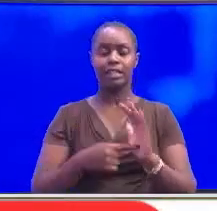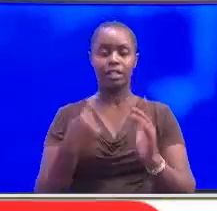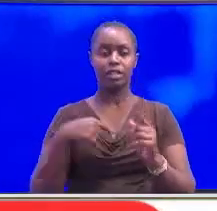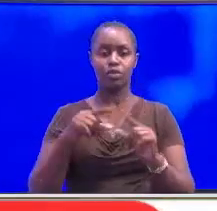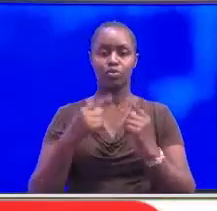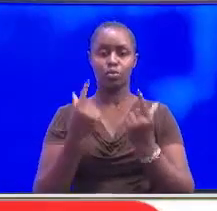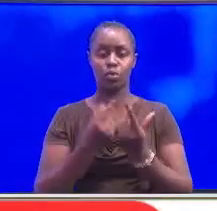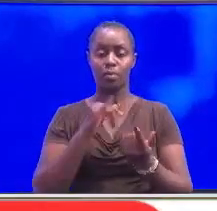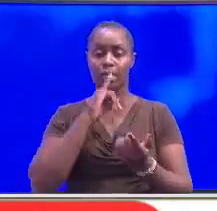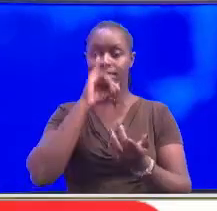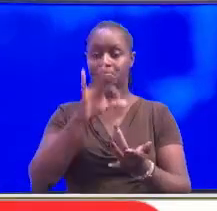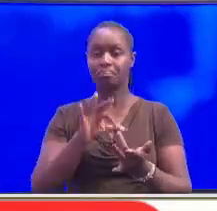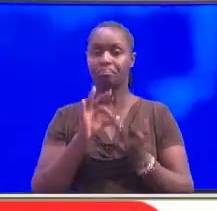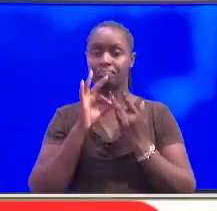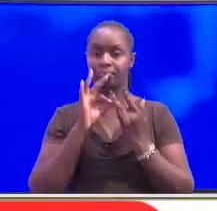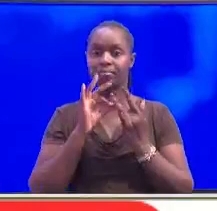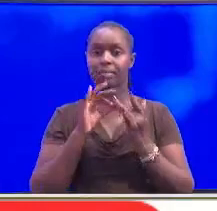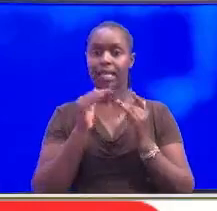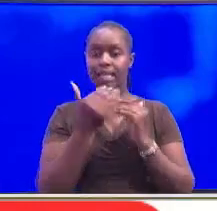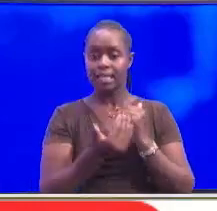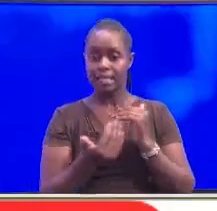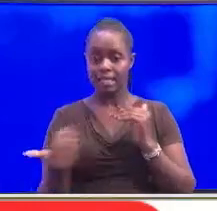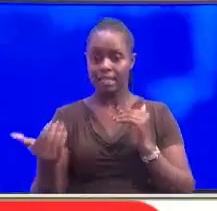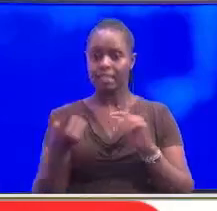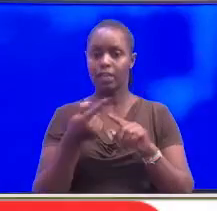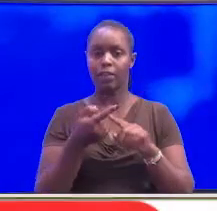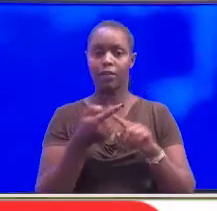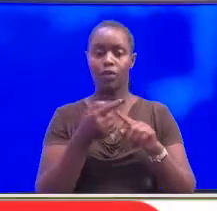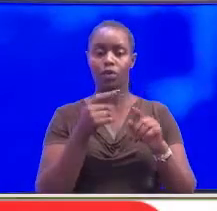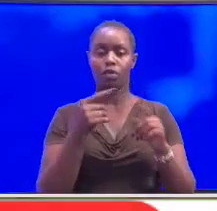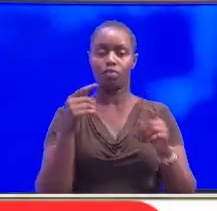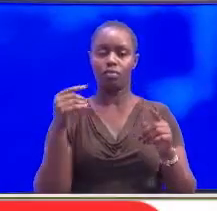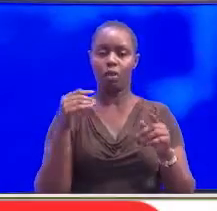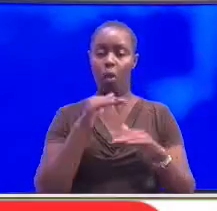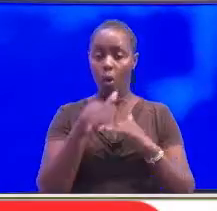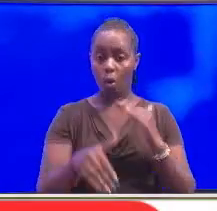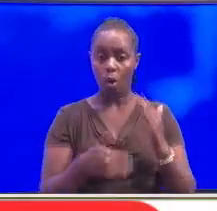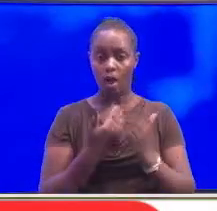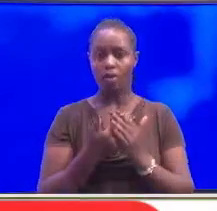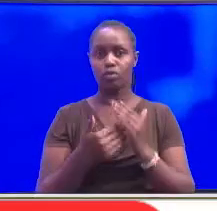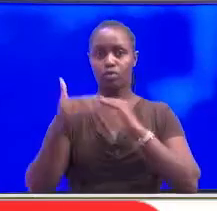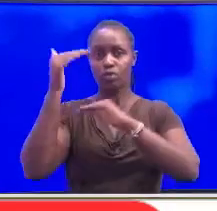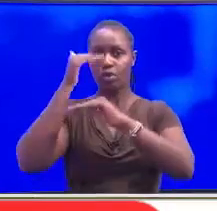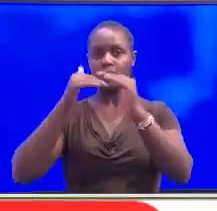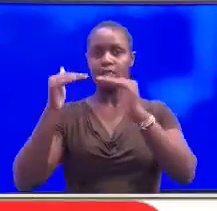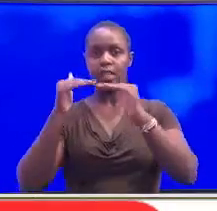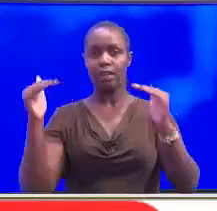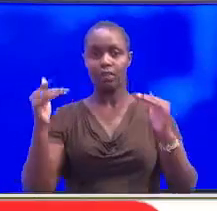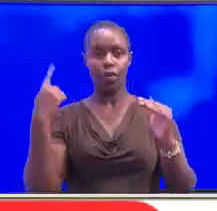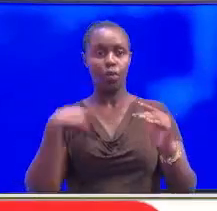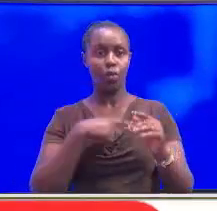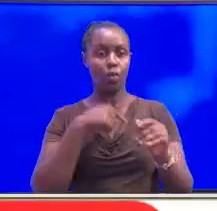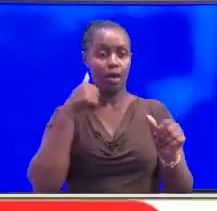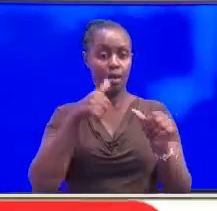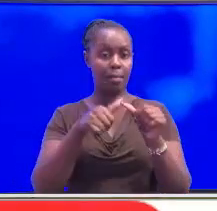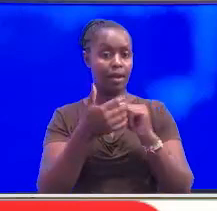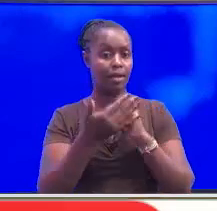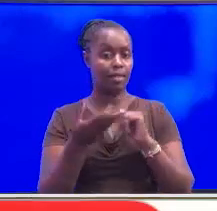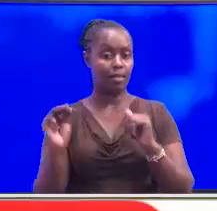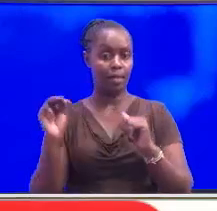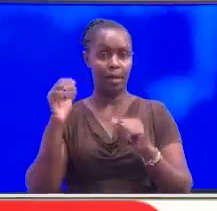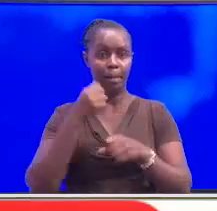school-going kids that all the way to the university level. We are reminding them to ensure that they do not